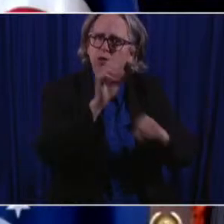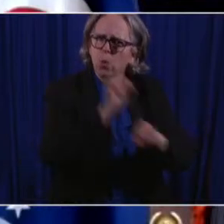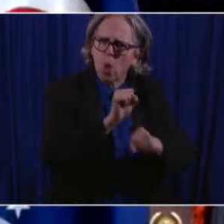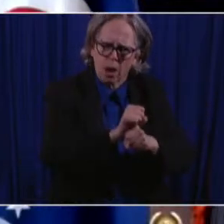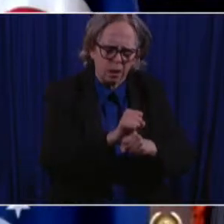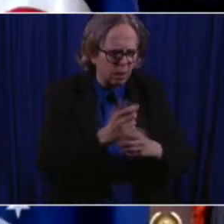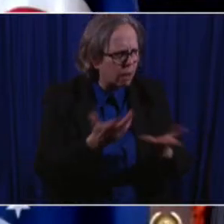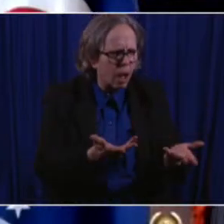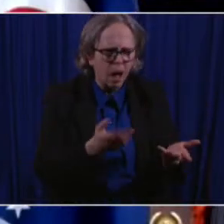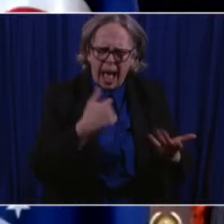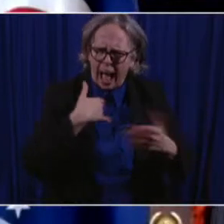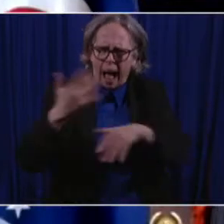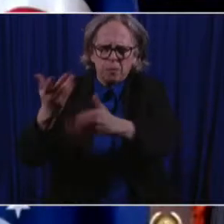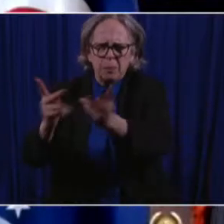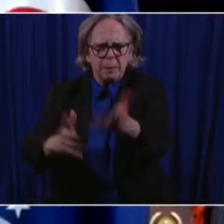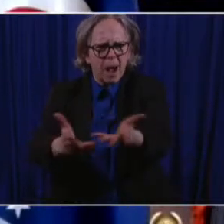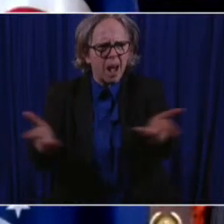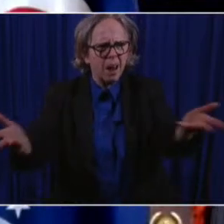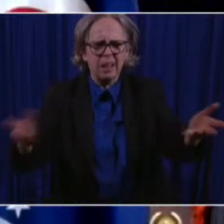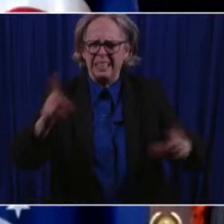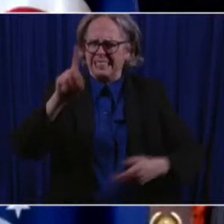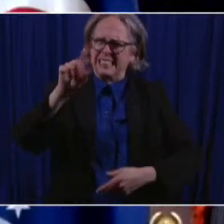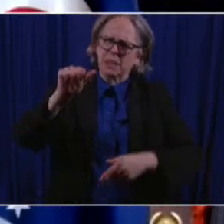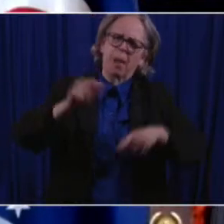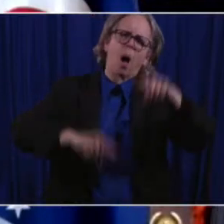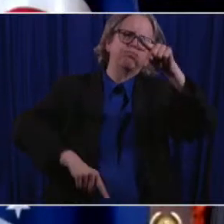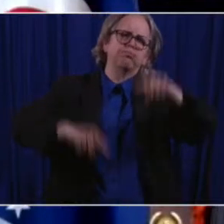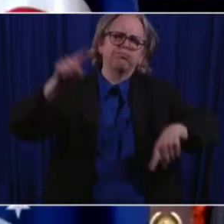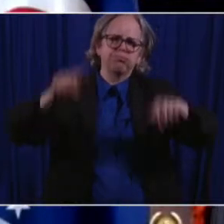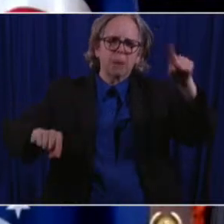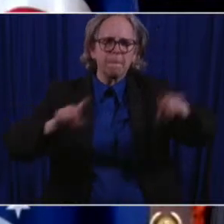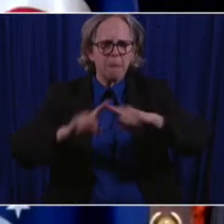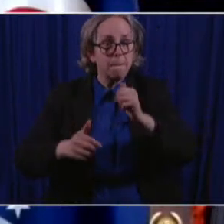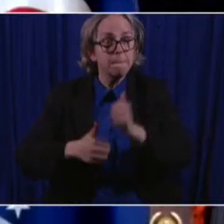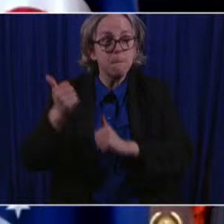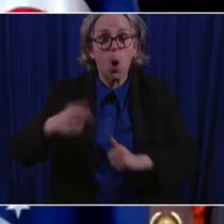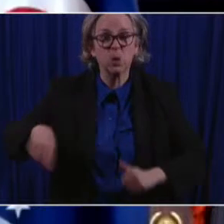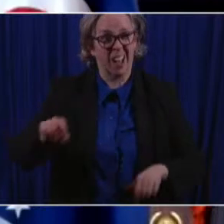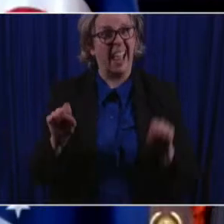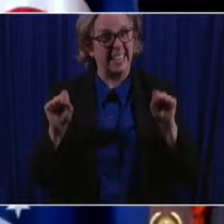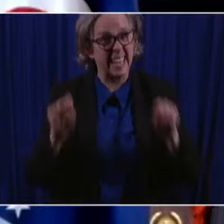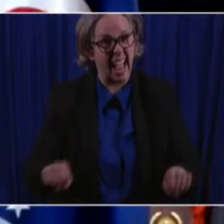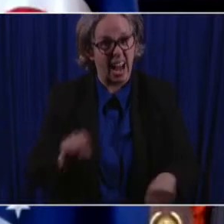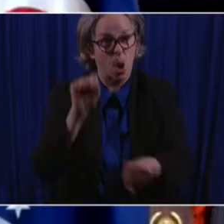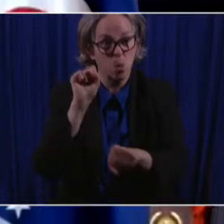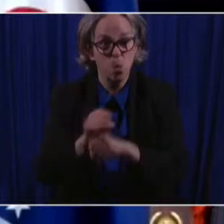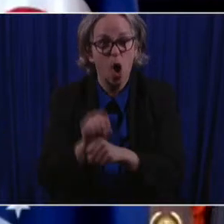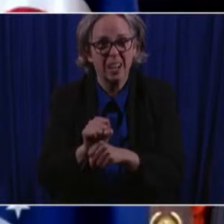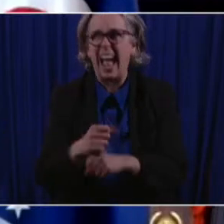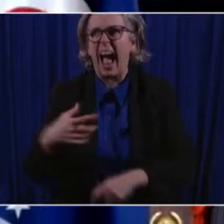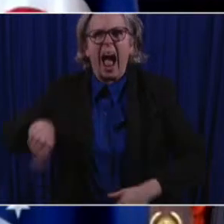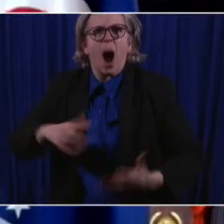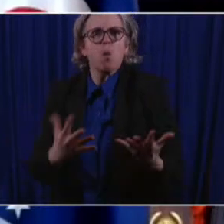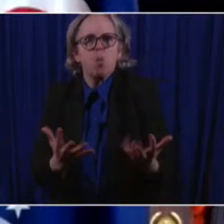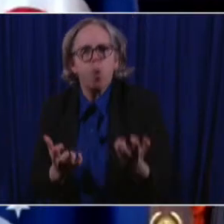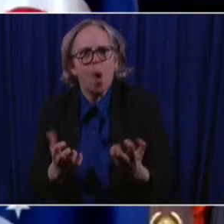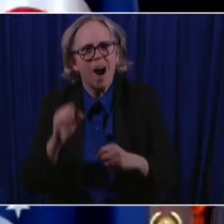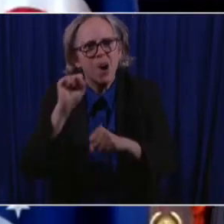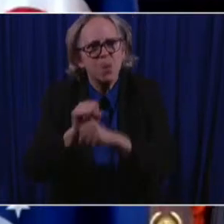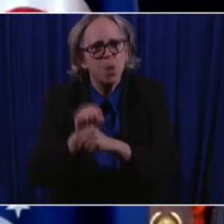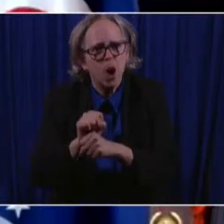an individual has, but most of them can work and want to work and are looking for great opportunities and matches. And